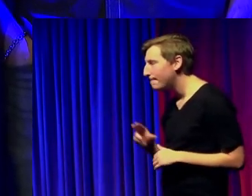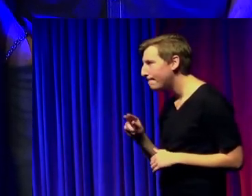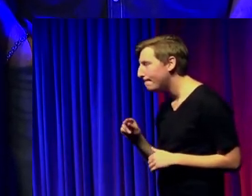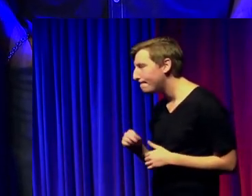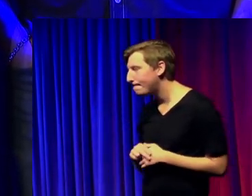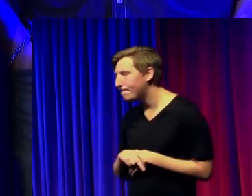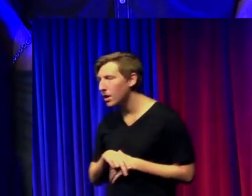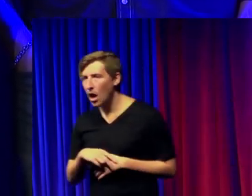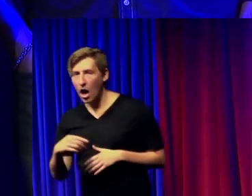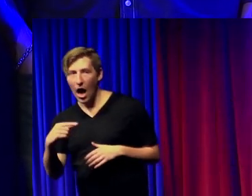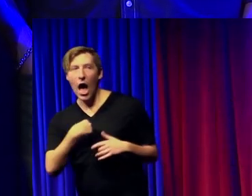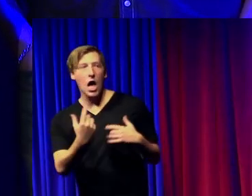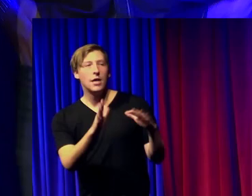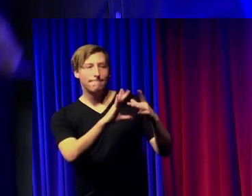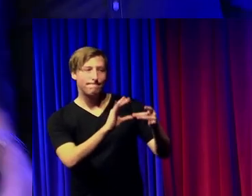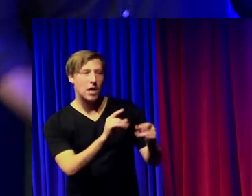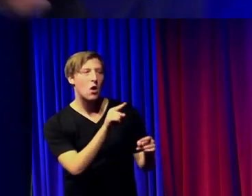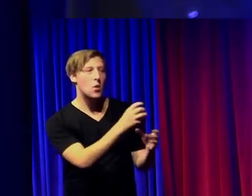married.